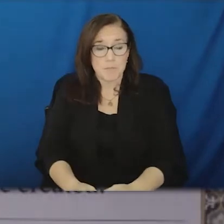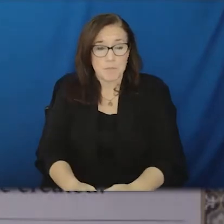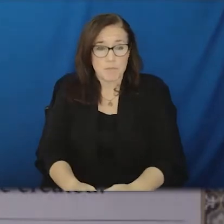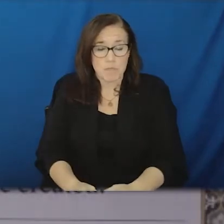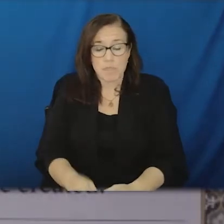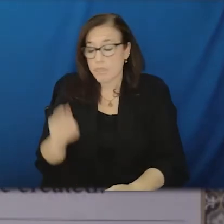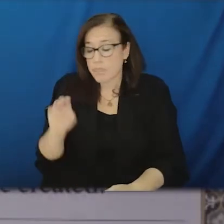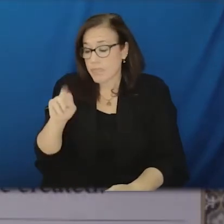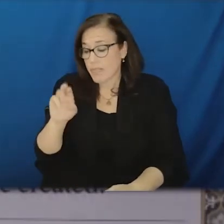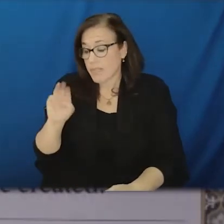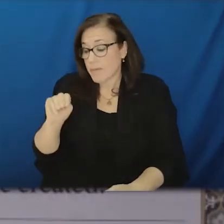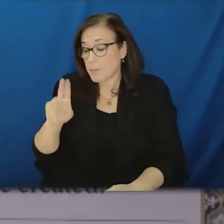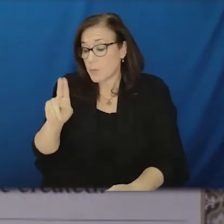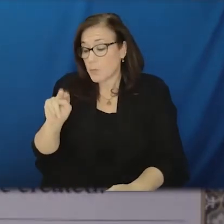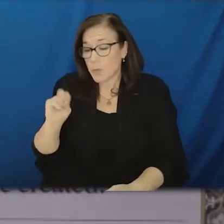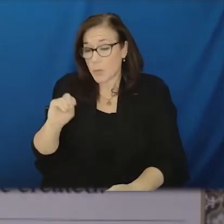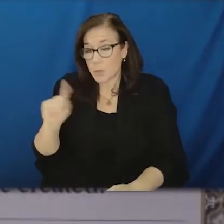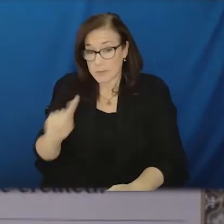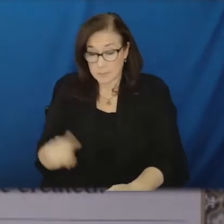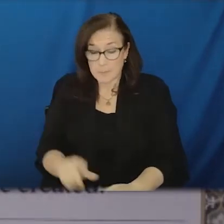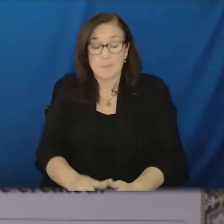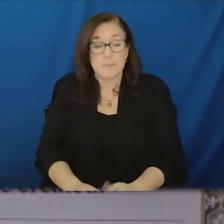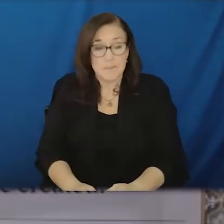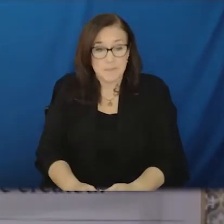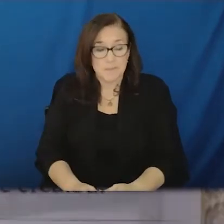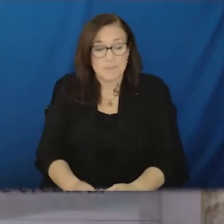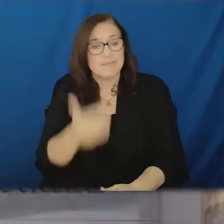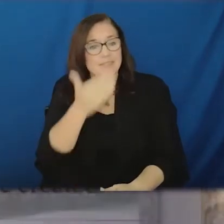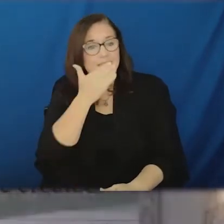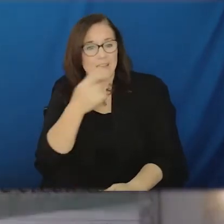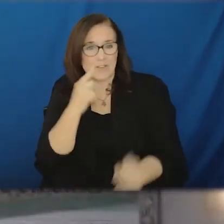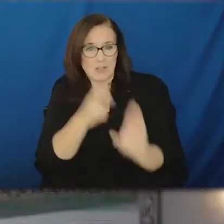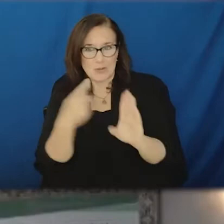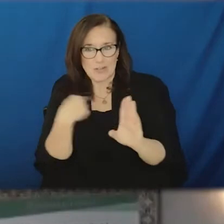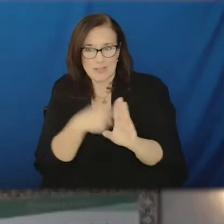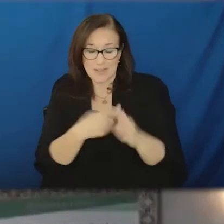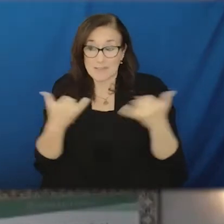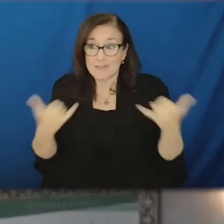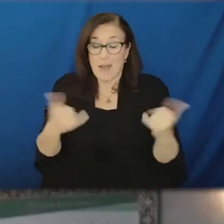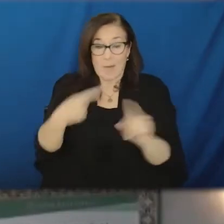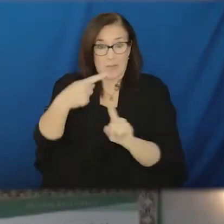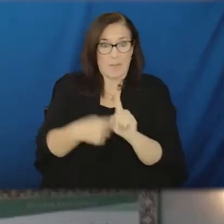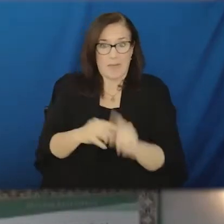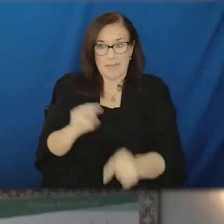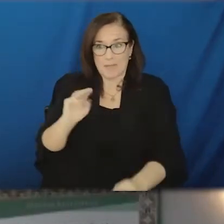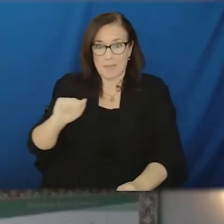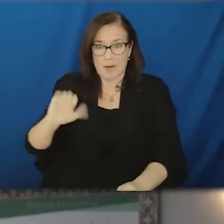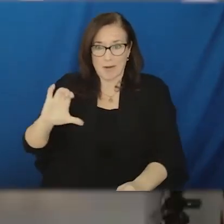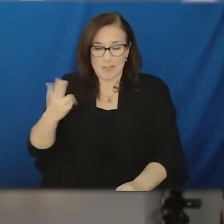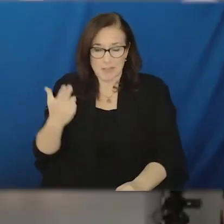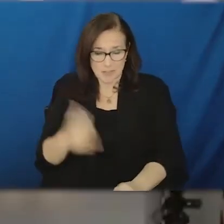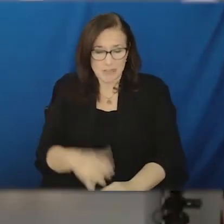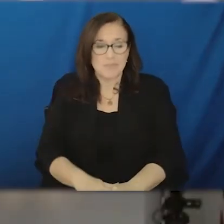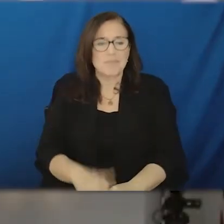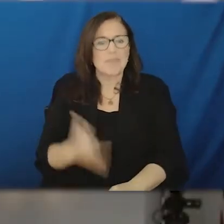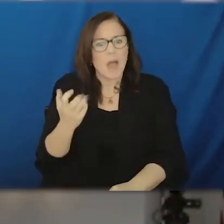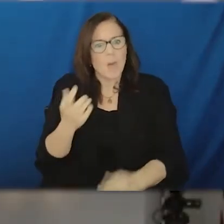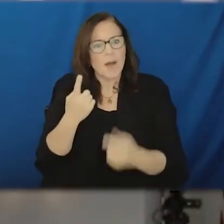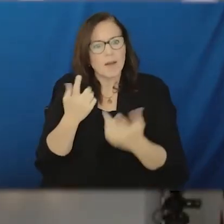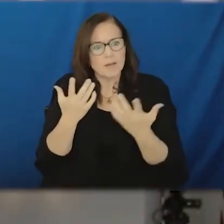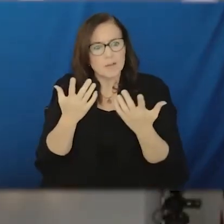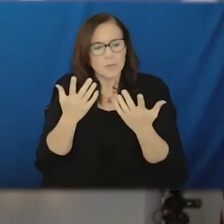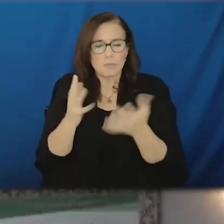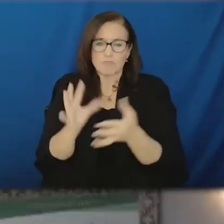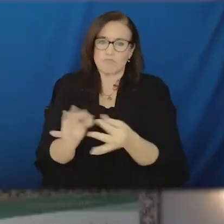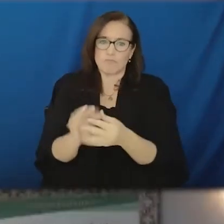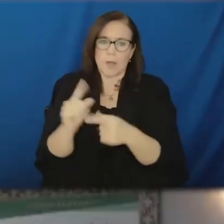Yes, and thank you for joining us as we are here in the month of March. I'd like to make a comment about National Women's History